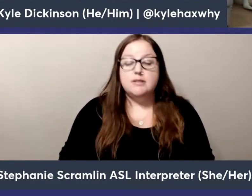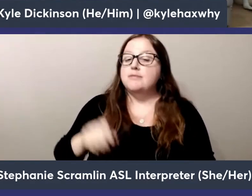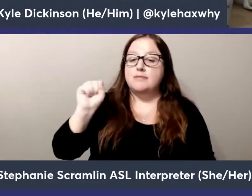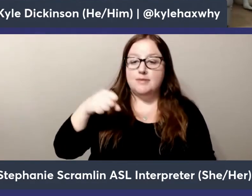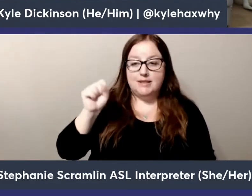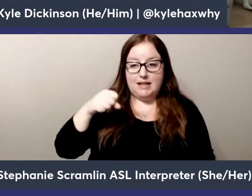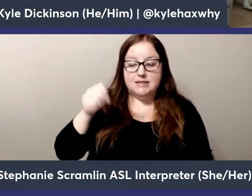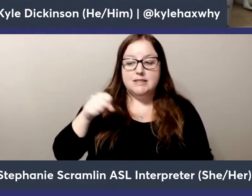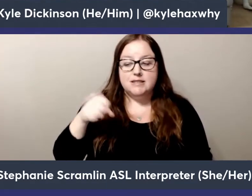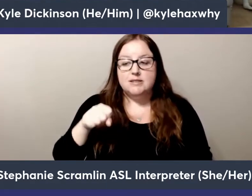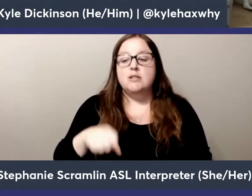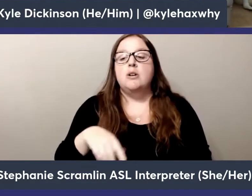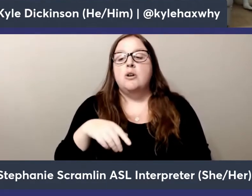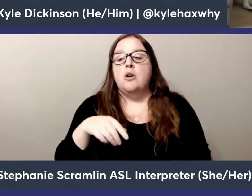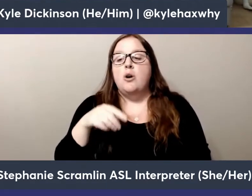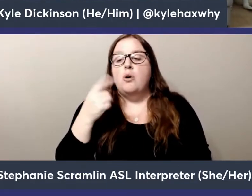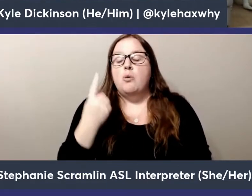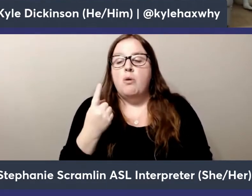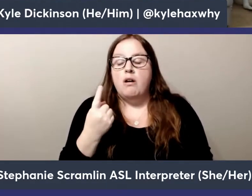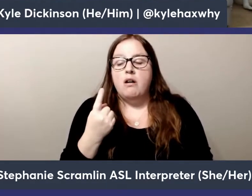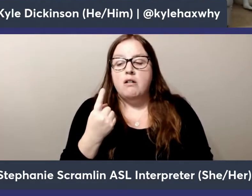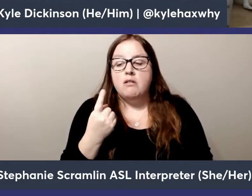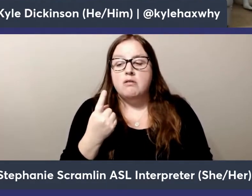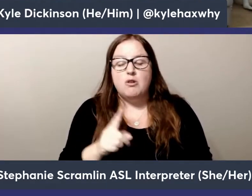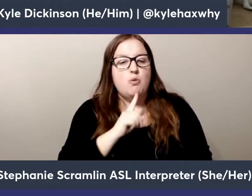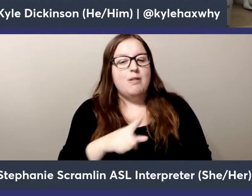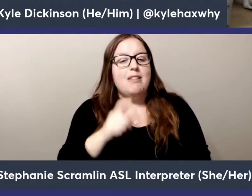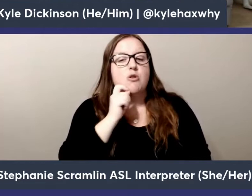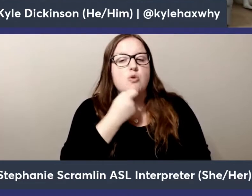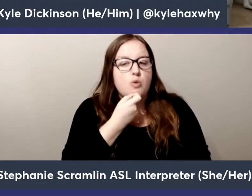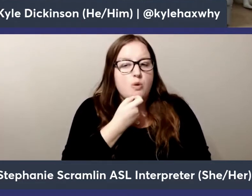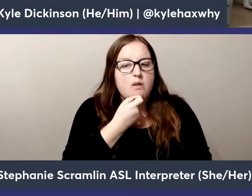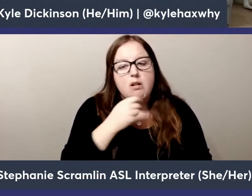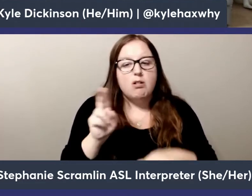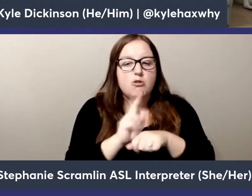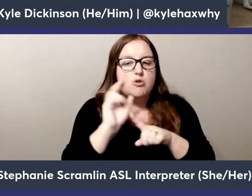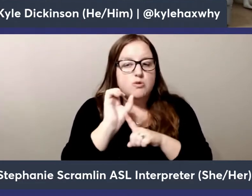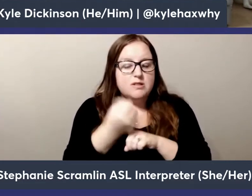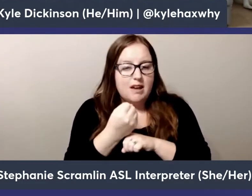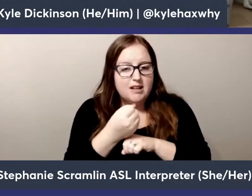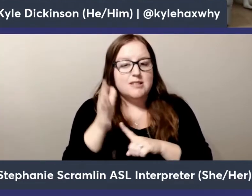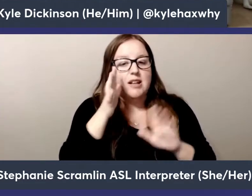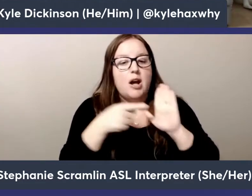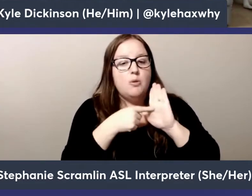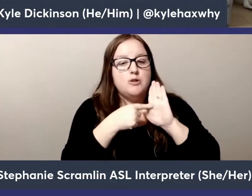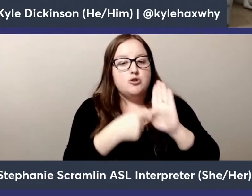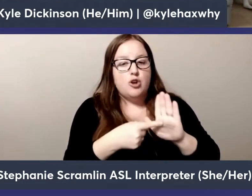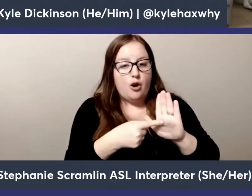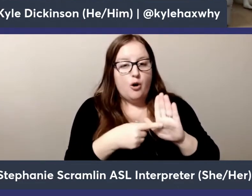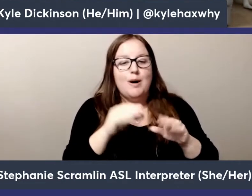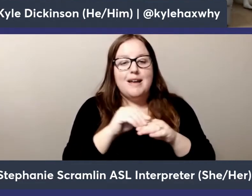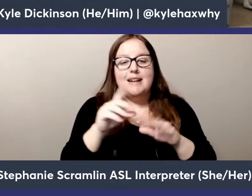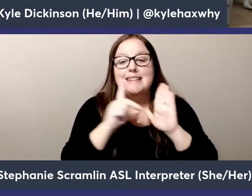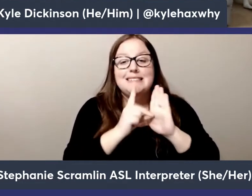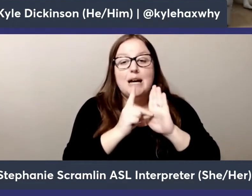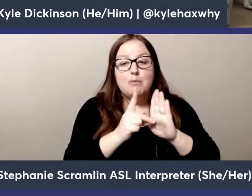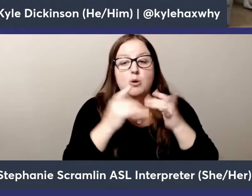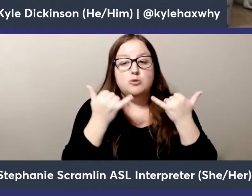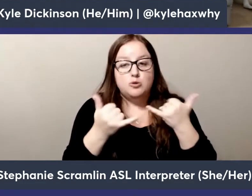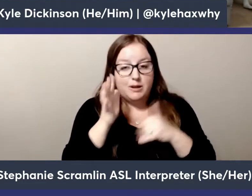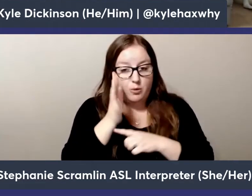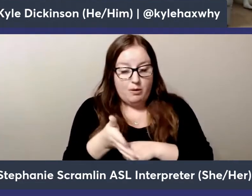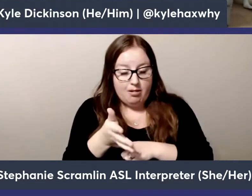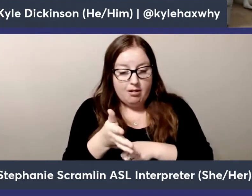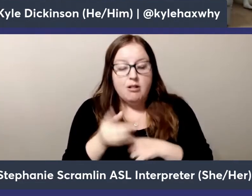so one of the really cool use cases, and I'm going to showcase in a demo today, is